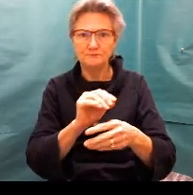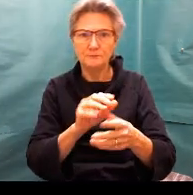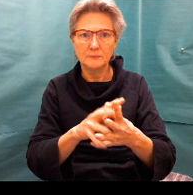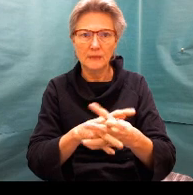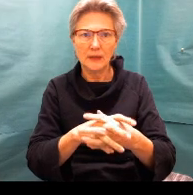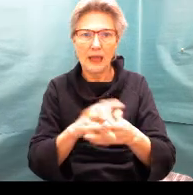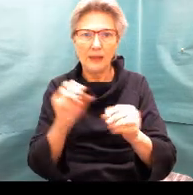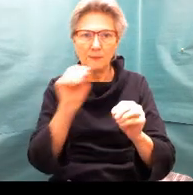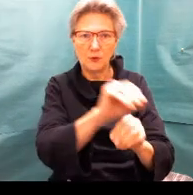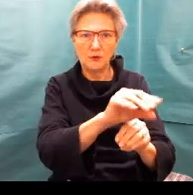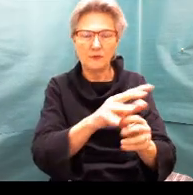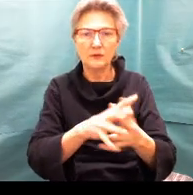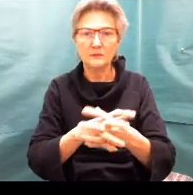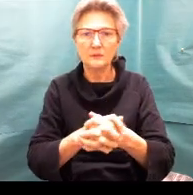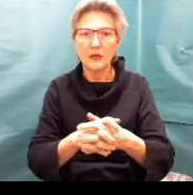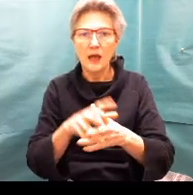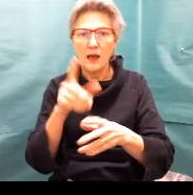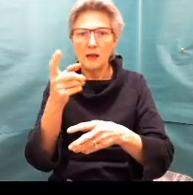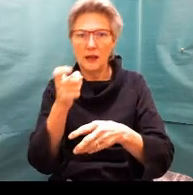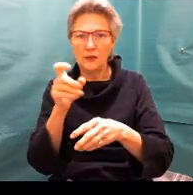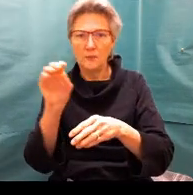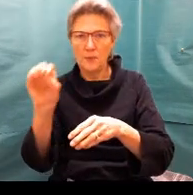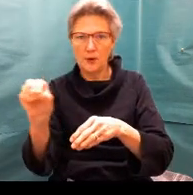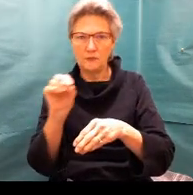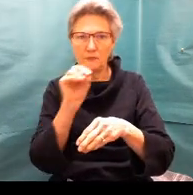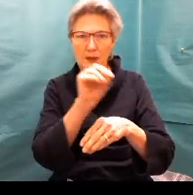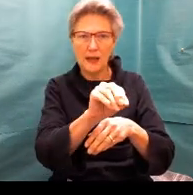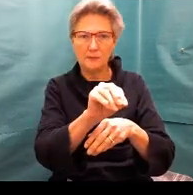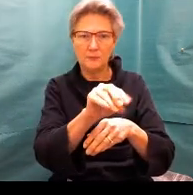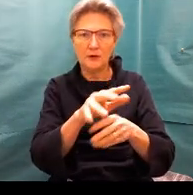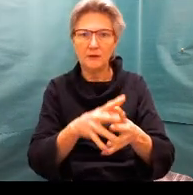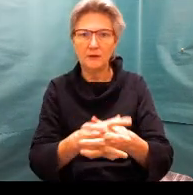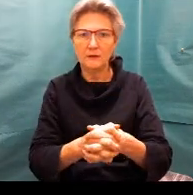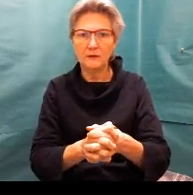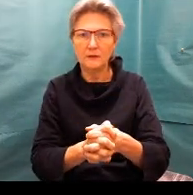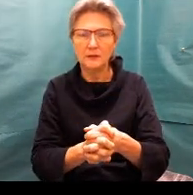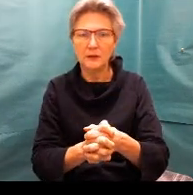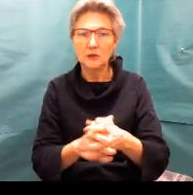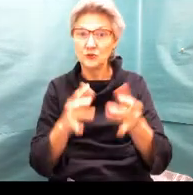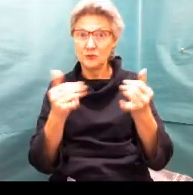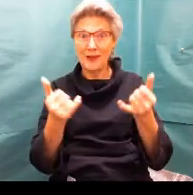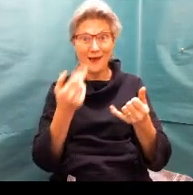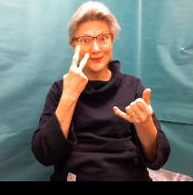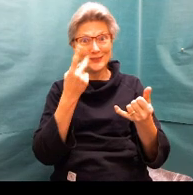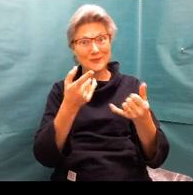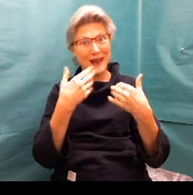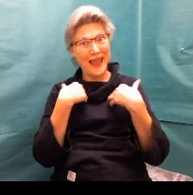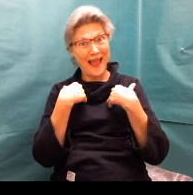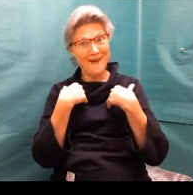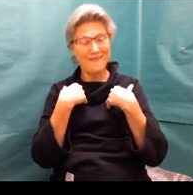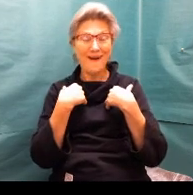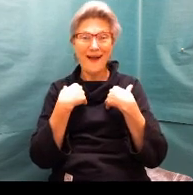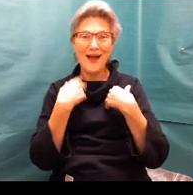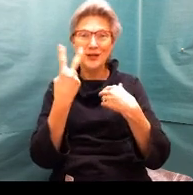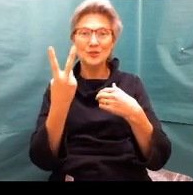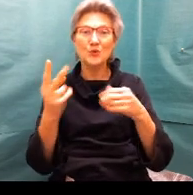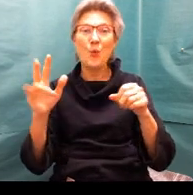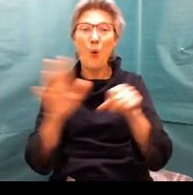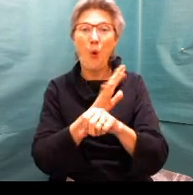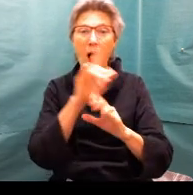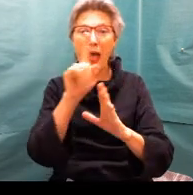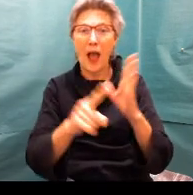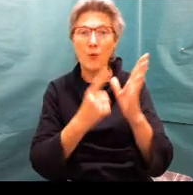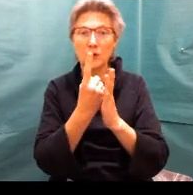part from this circle, put it in here. Then I'm going to take a part from this hole and put it in here. And I know that I have 2